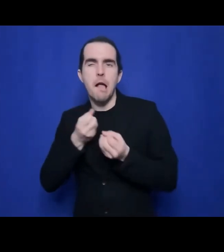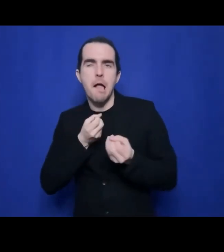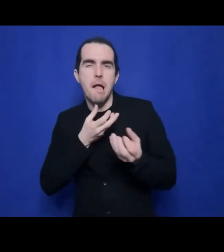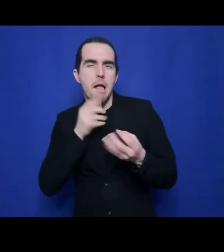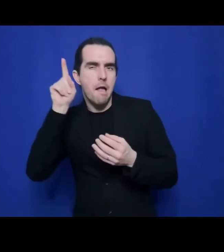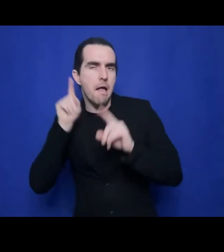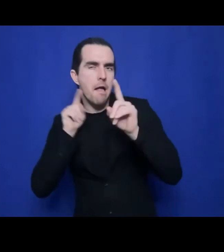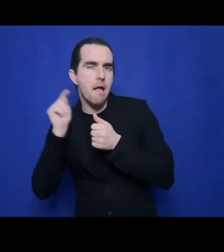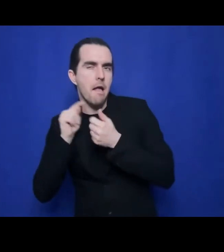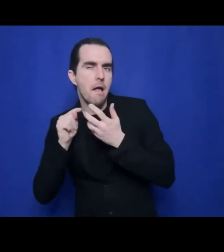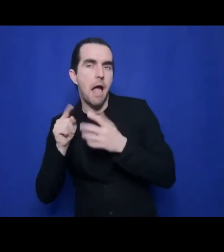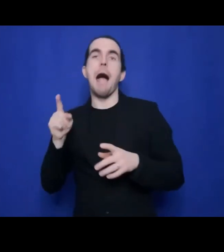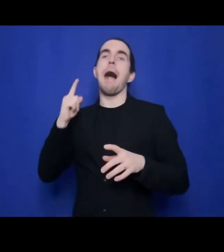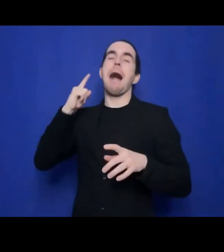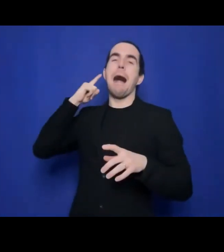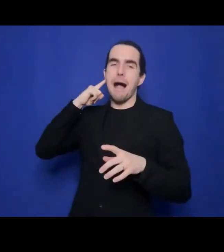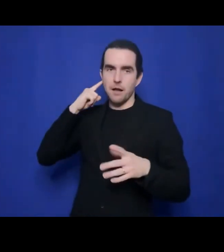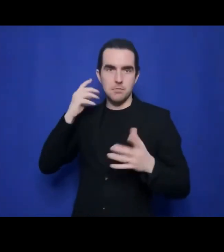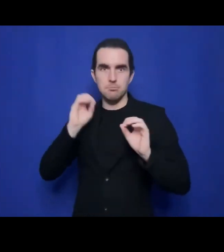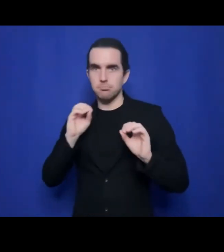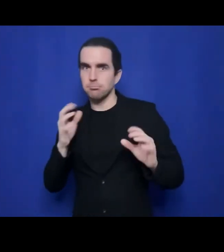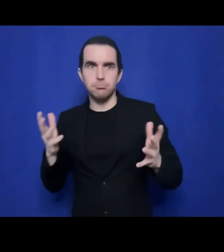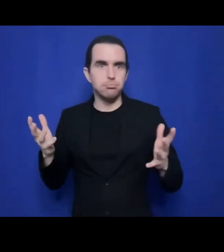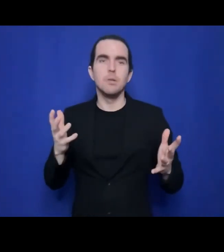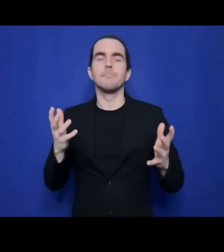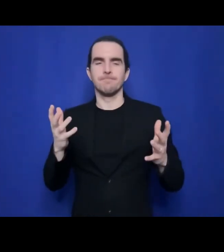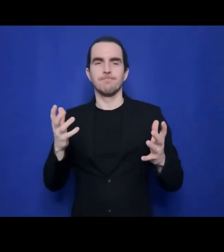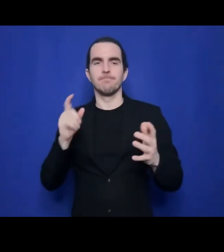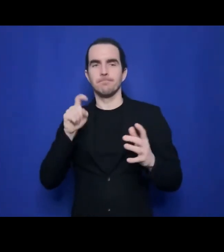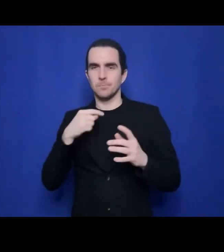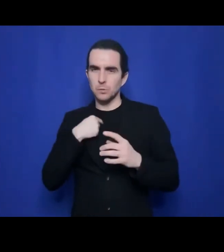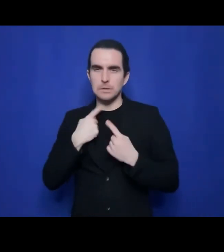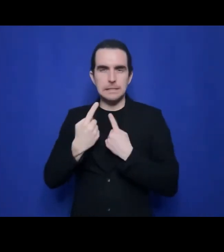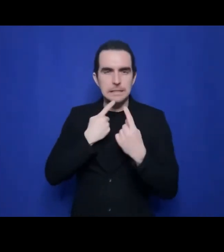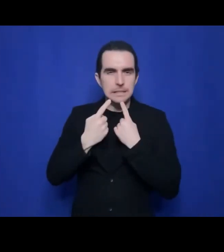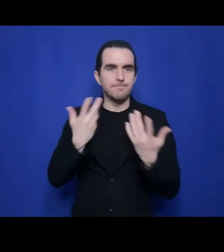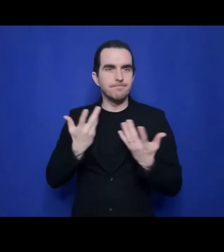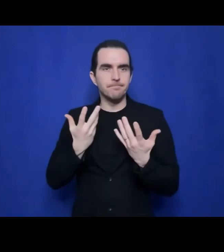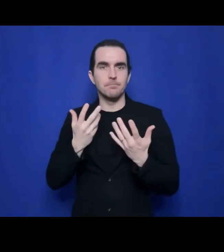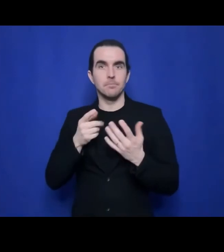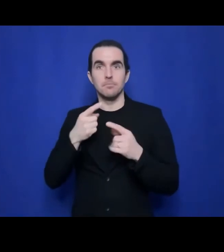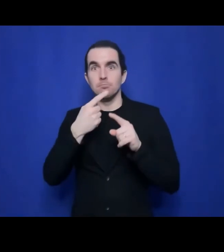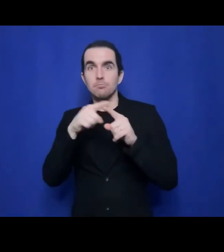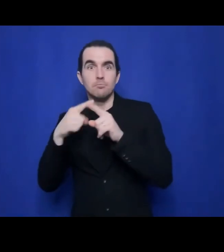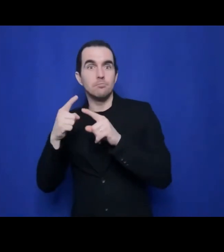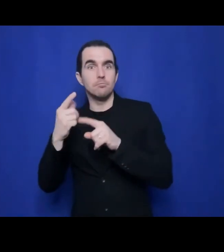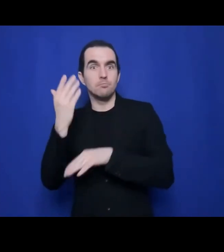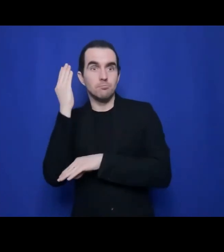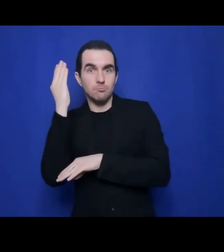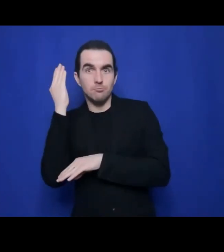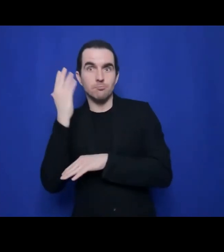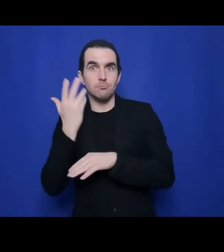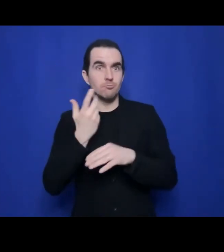have had today, it is necessary to stress